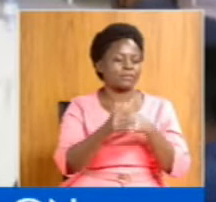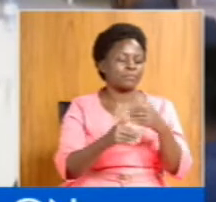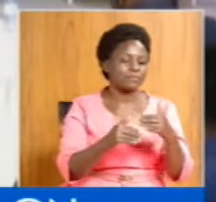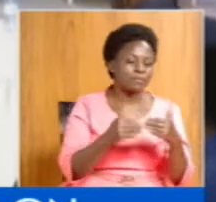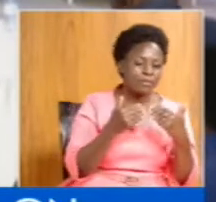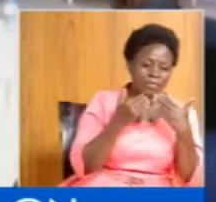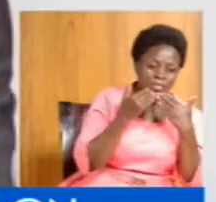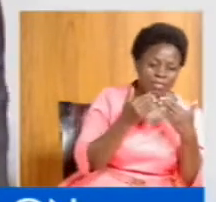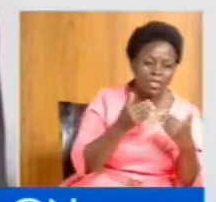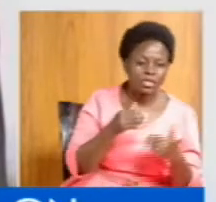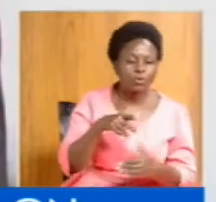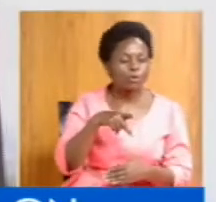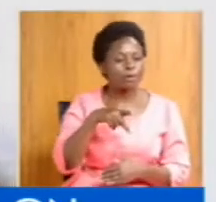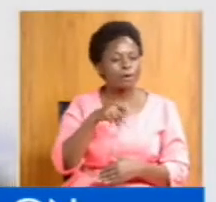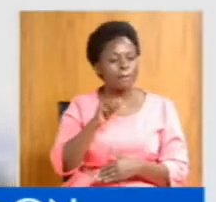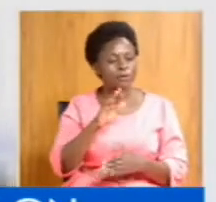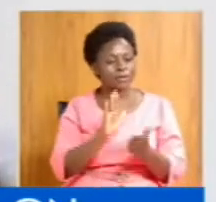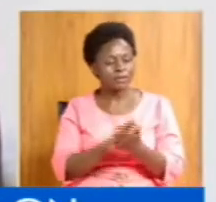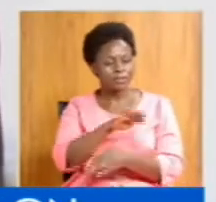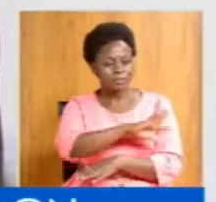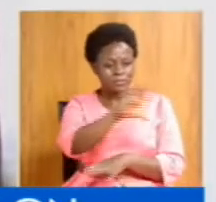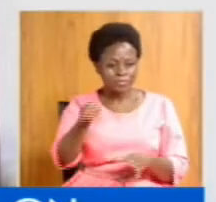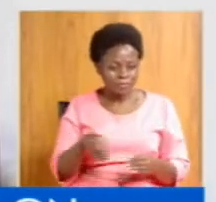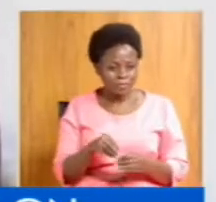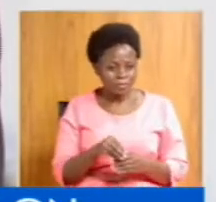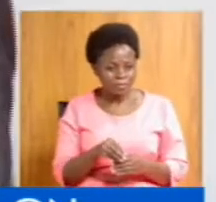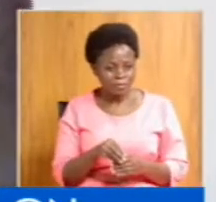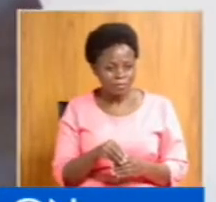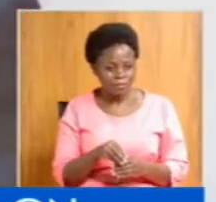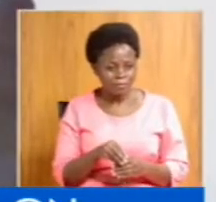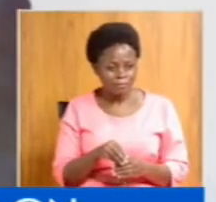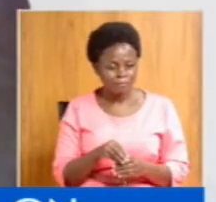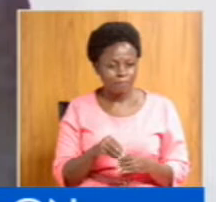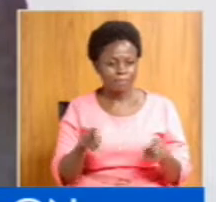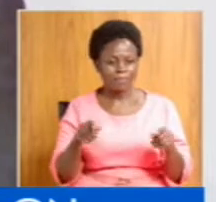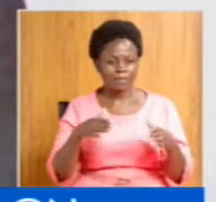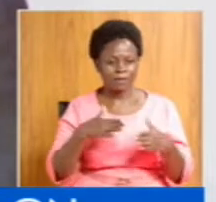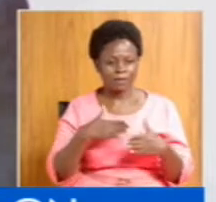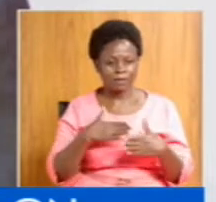thank you Patrick good evening everybody yes